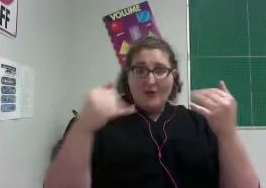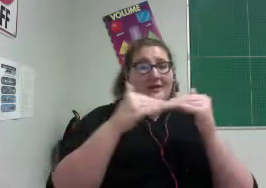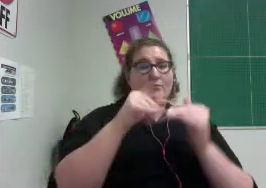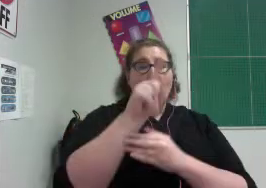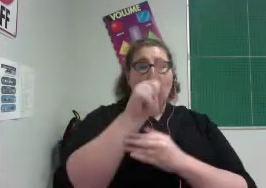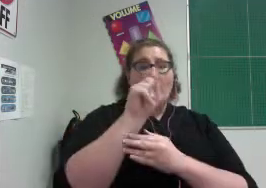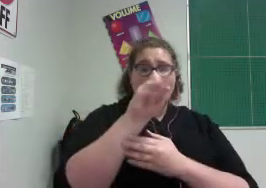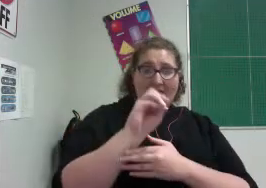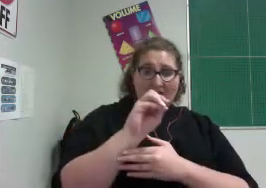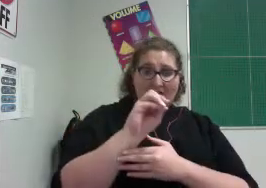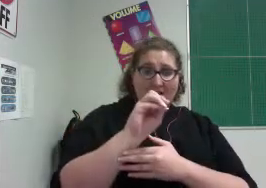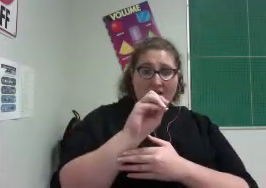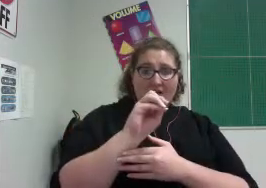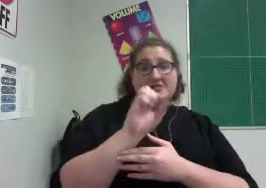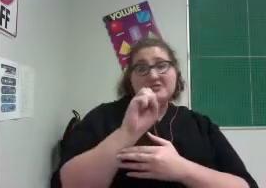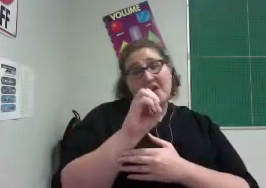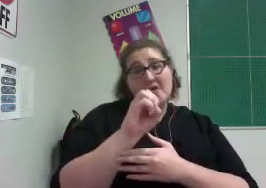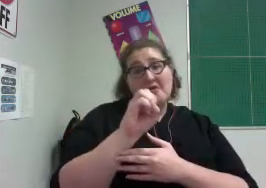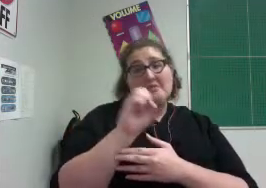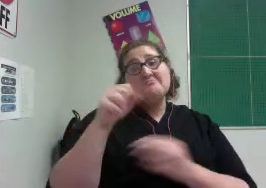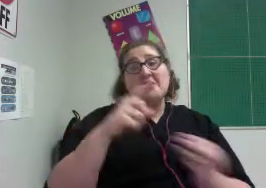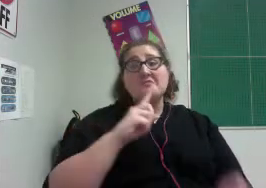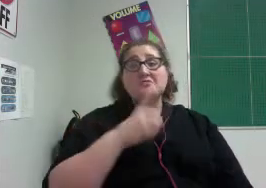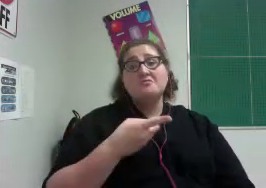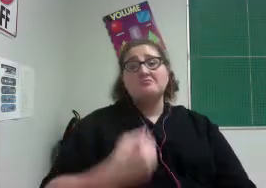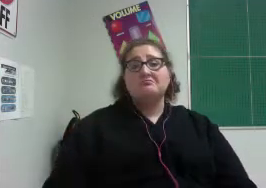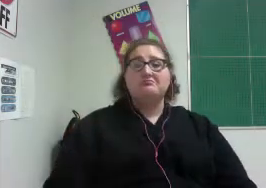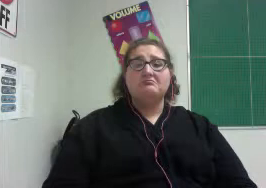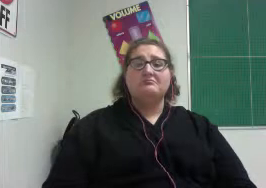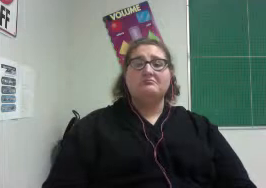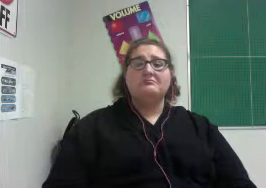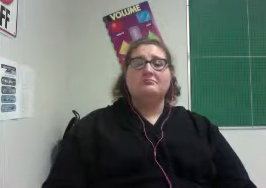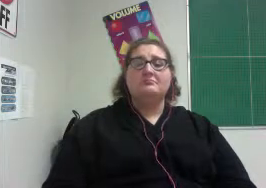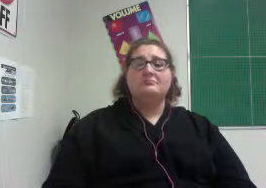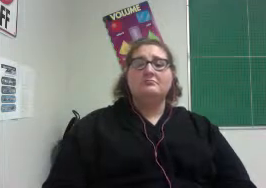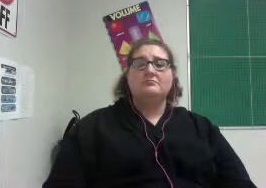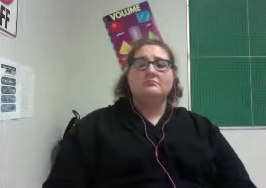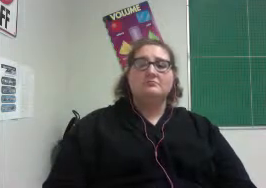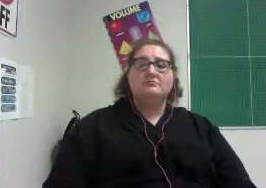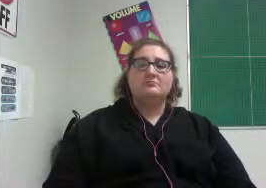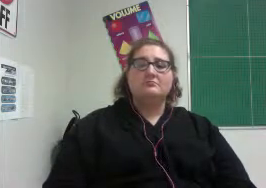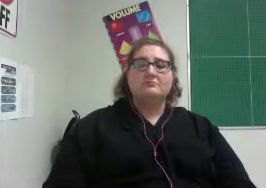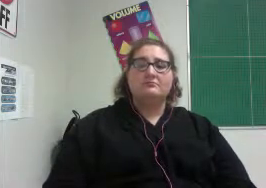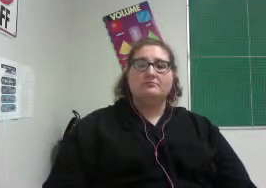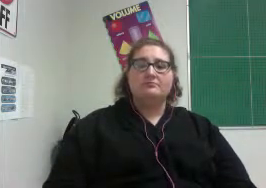equal 180. If they equal 180, then they're supplementary. So, statement B is true.